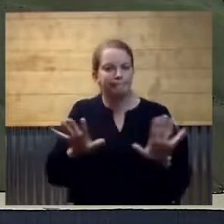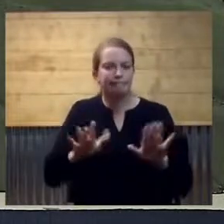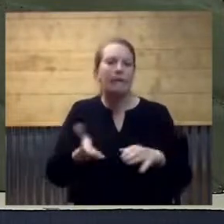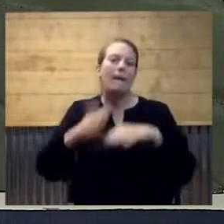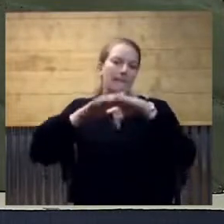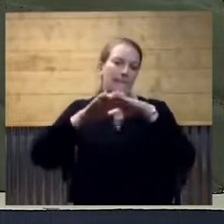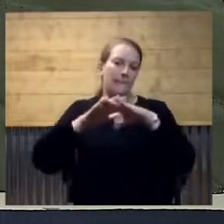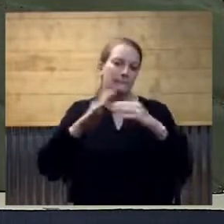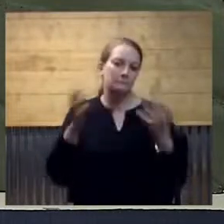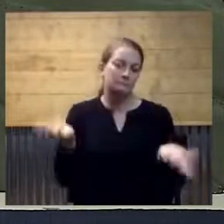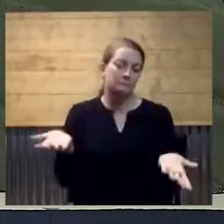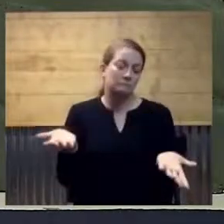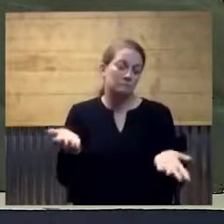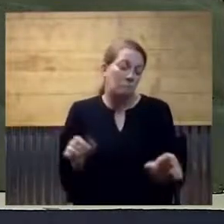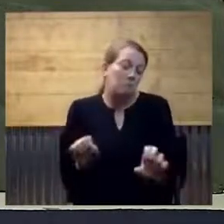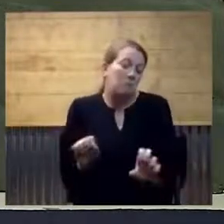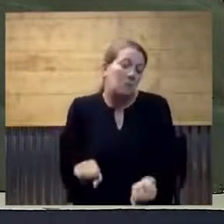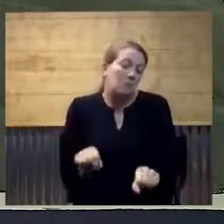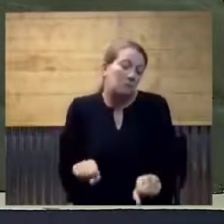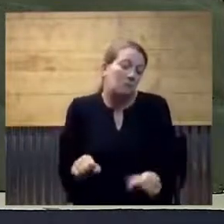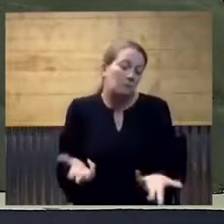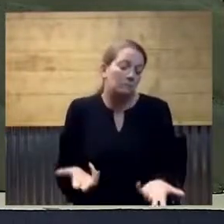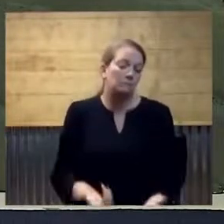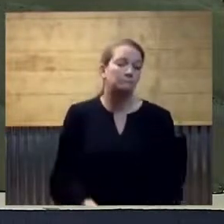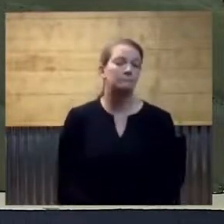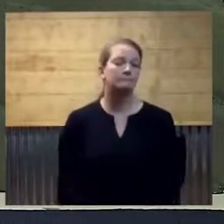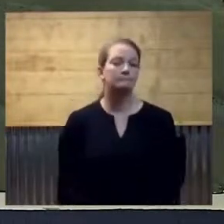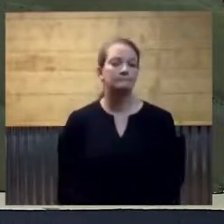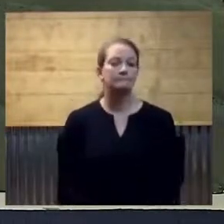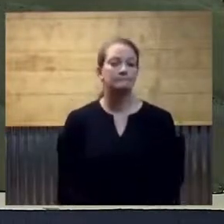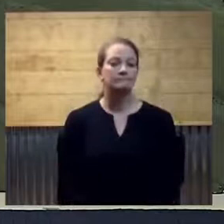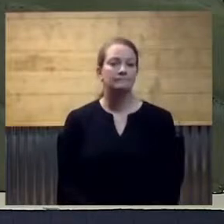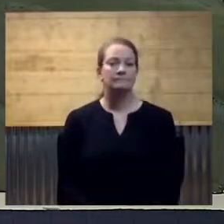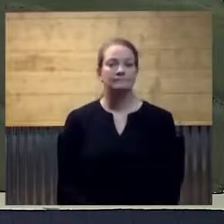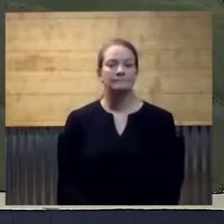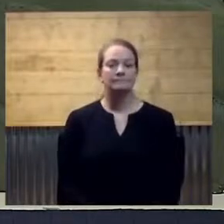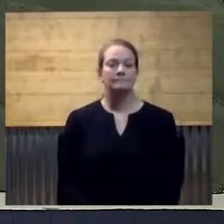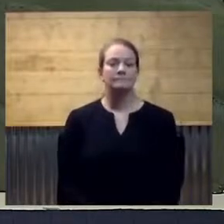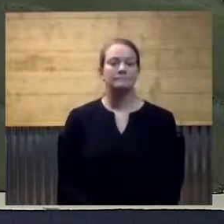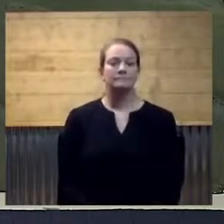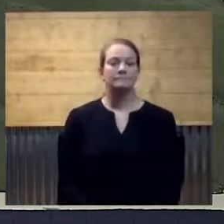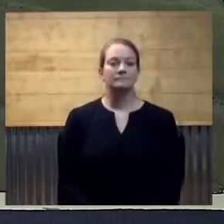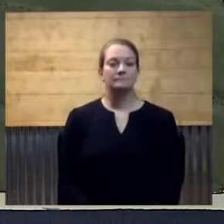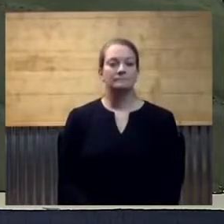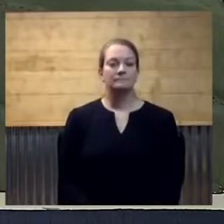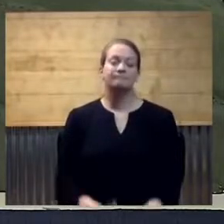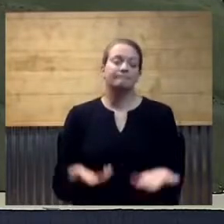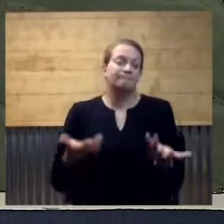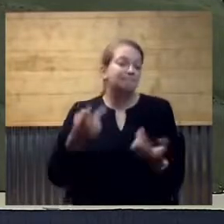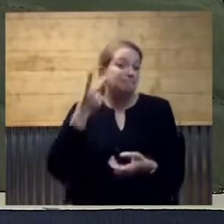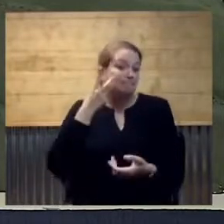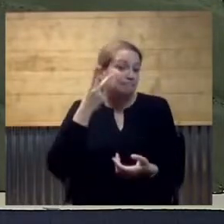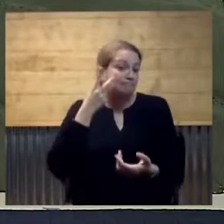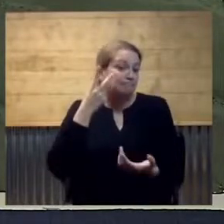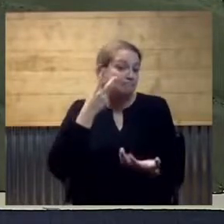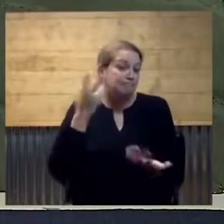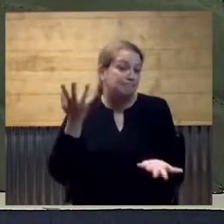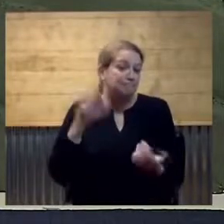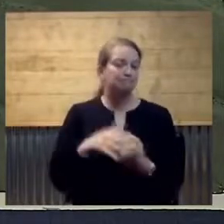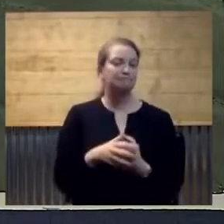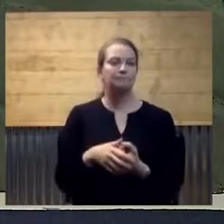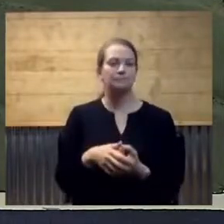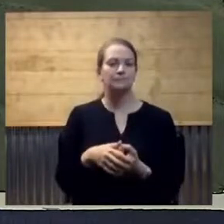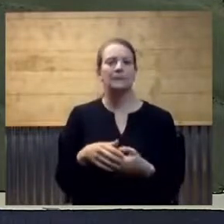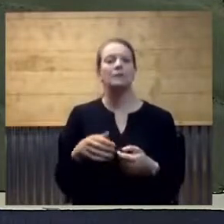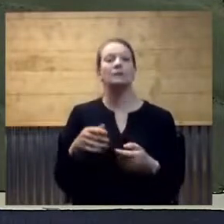is way up. Could that raise the numbers? Yes. So we have to see. What's the drop-dead